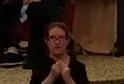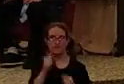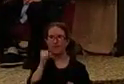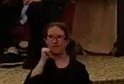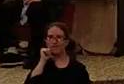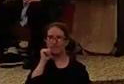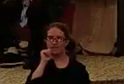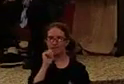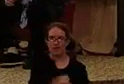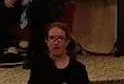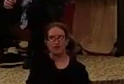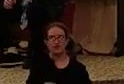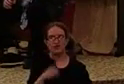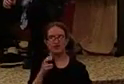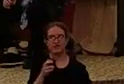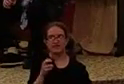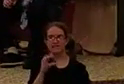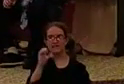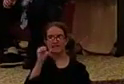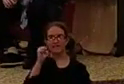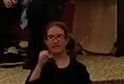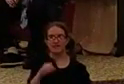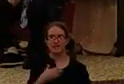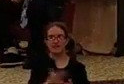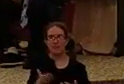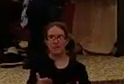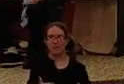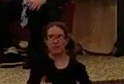just in case something happens,